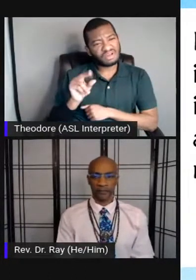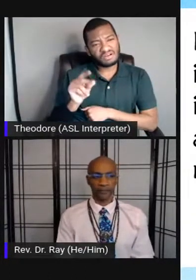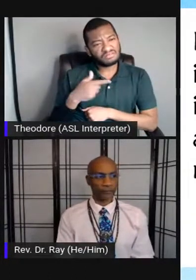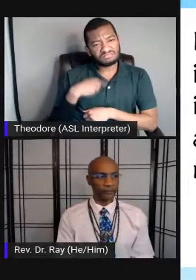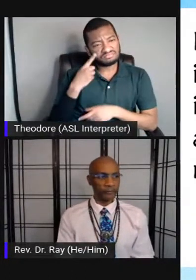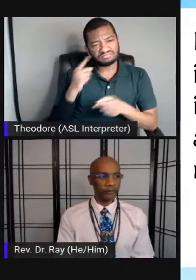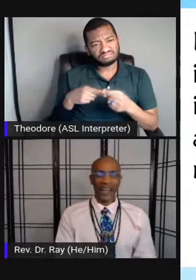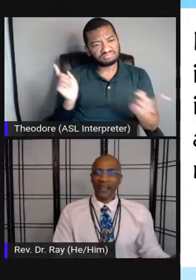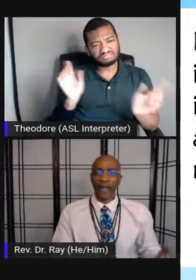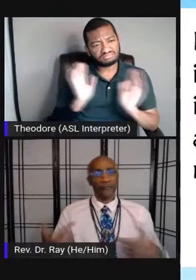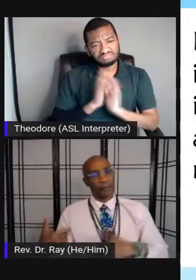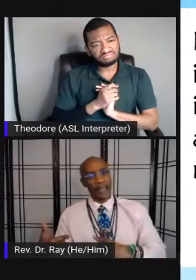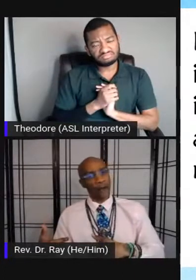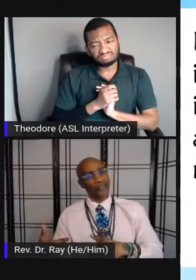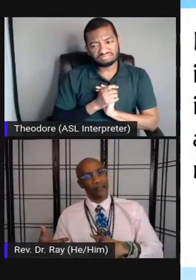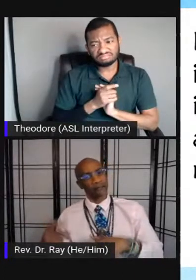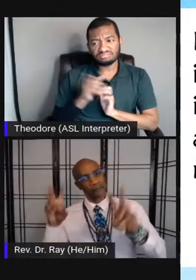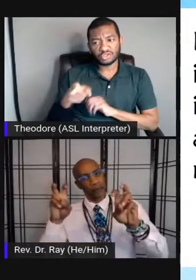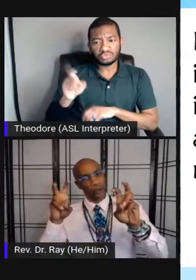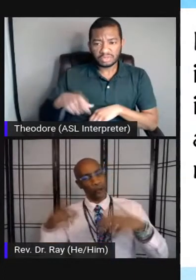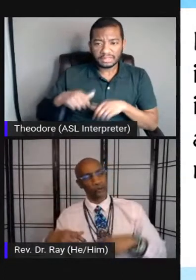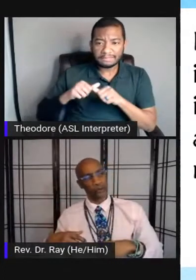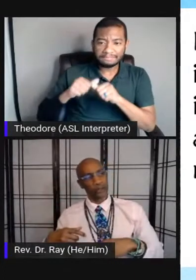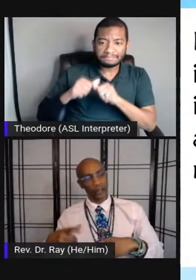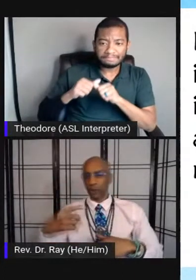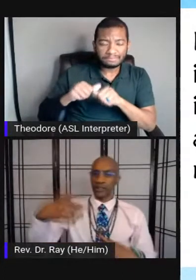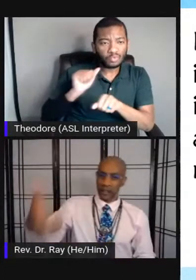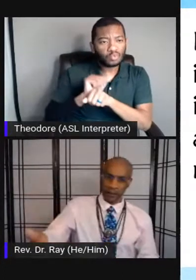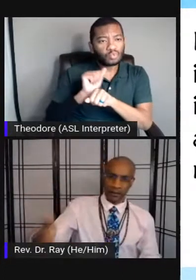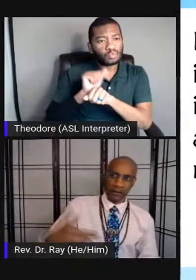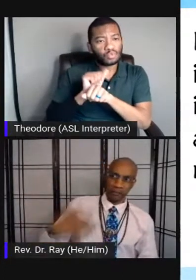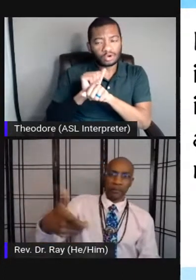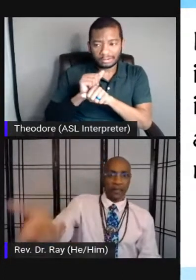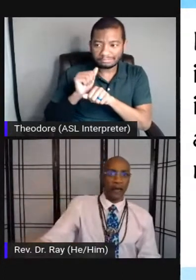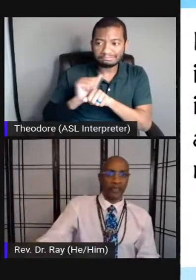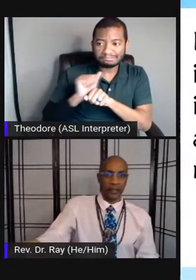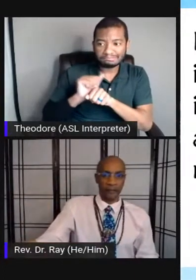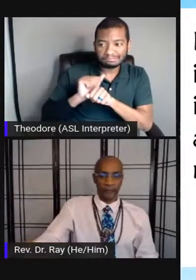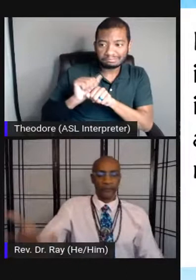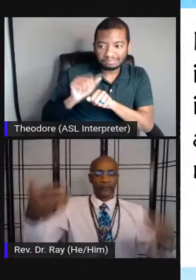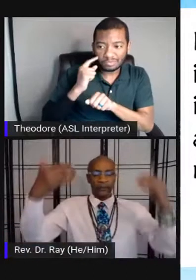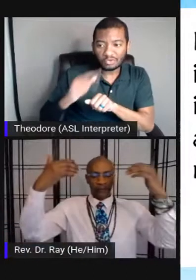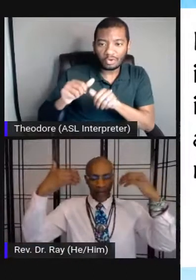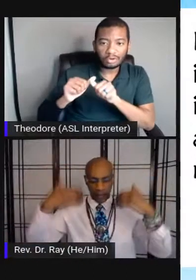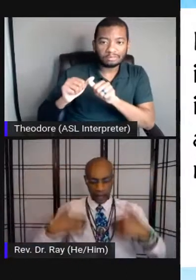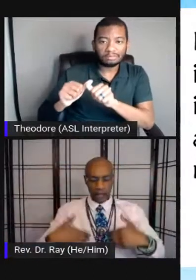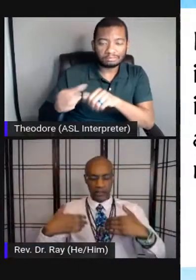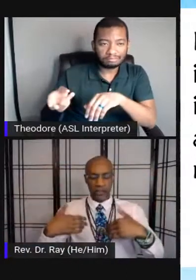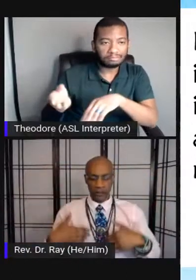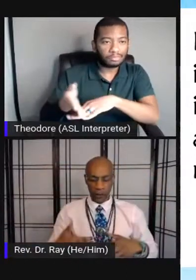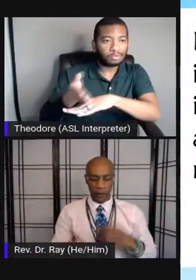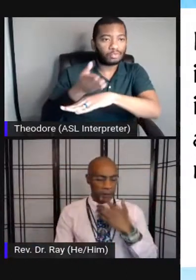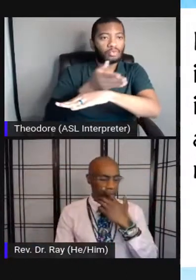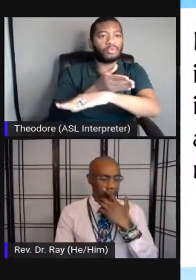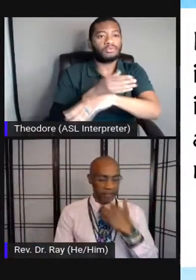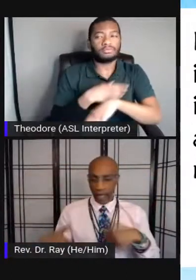exercise. I don't have to be healthy, quote unquote, in order to be healthy. I acknowledge that,